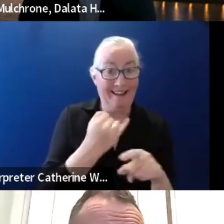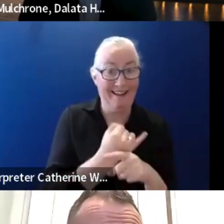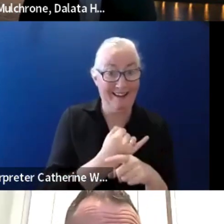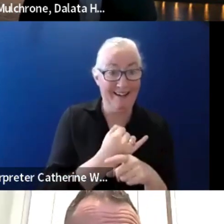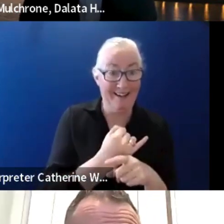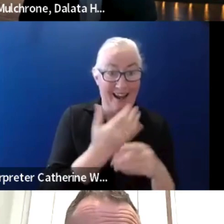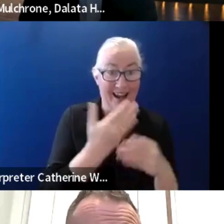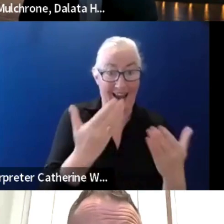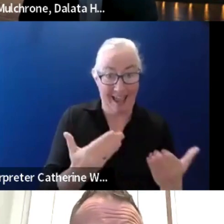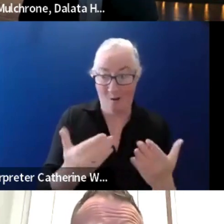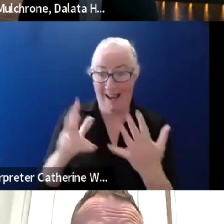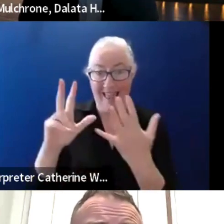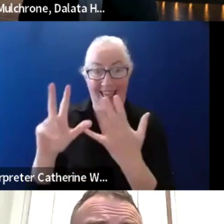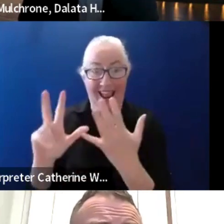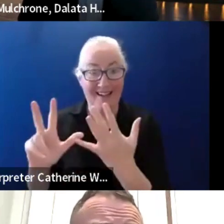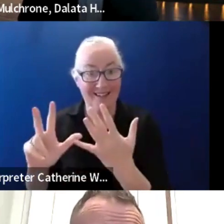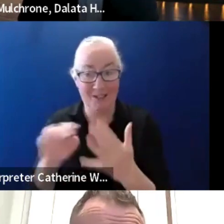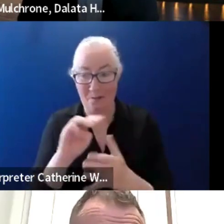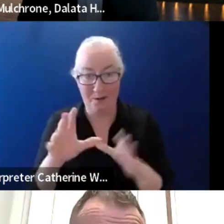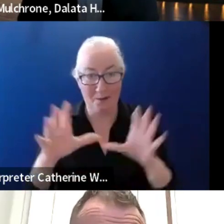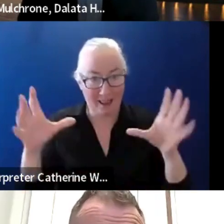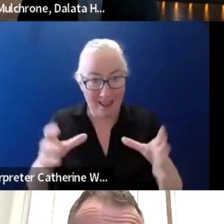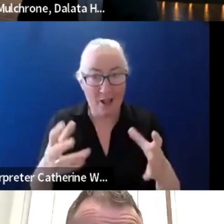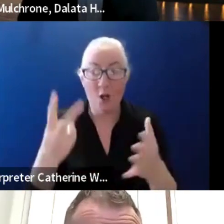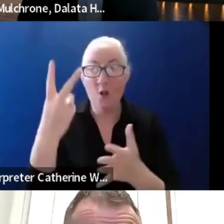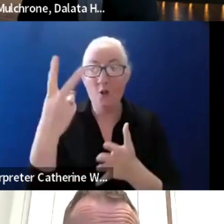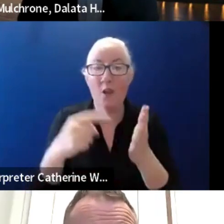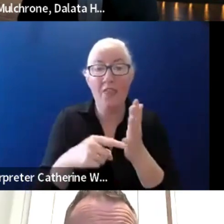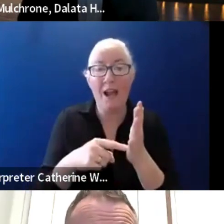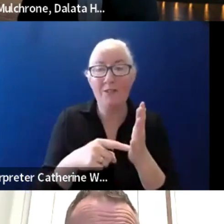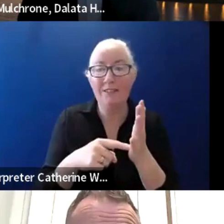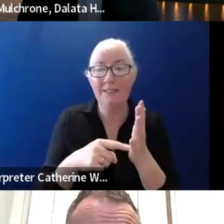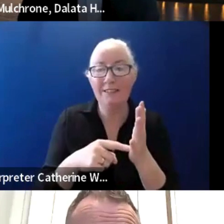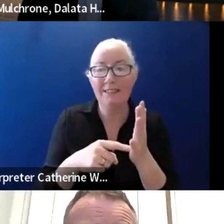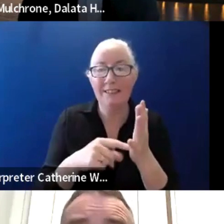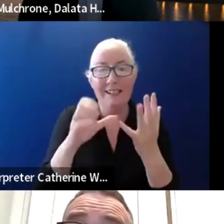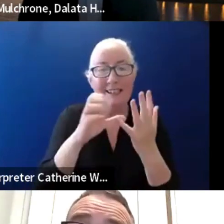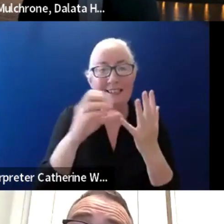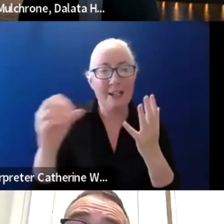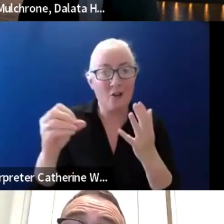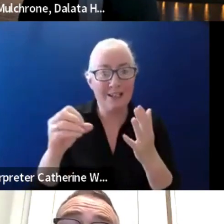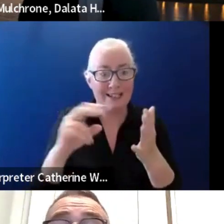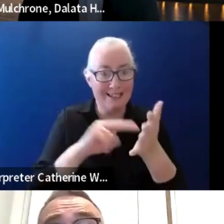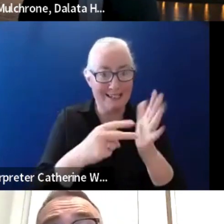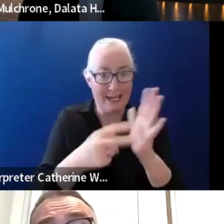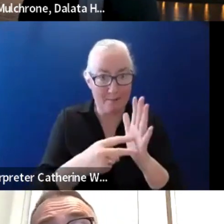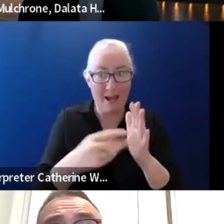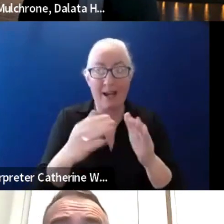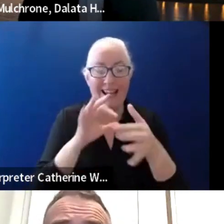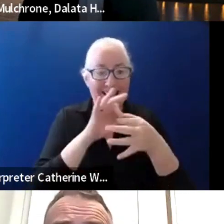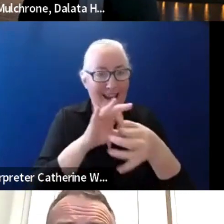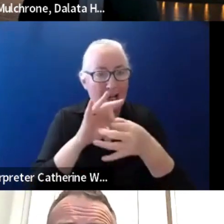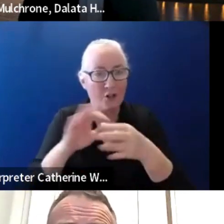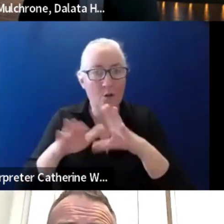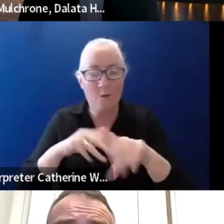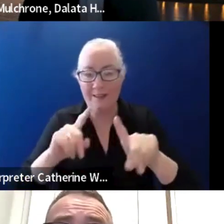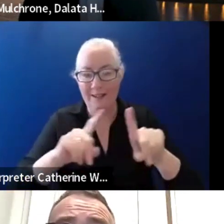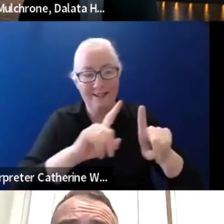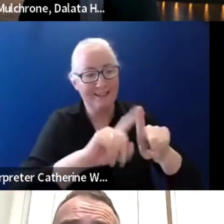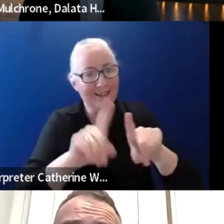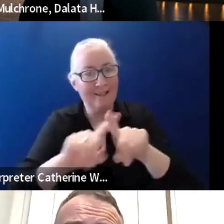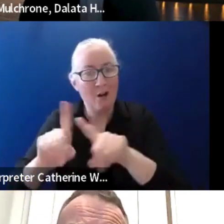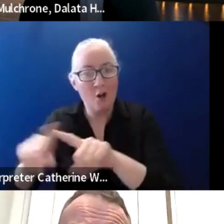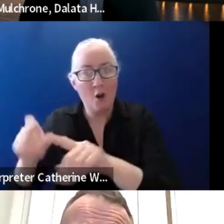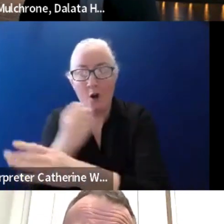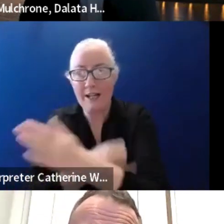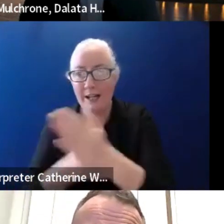8 people now. We've done over 2,000 assists since the scheme started, and we've engaged with different organisations.